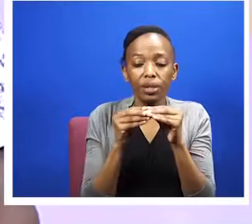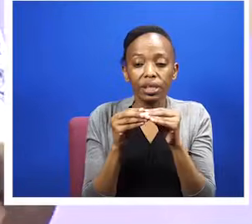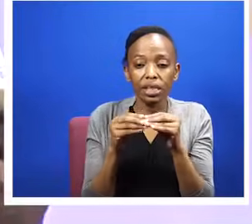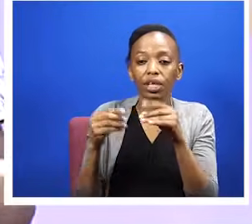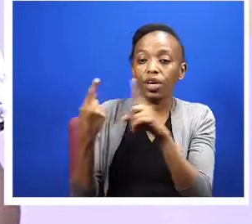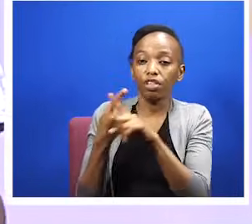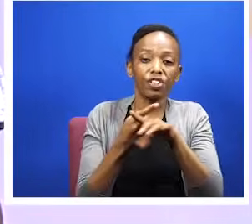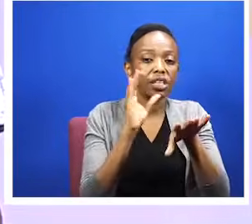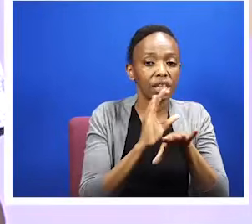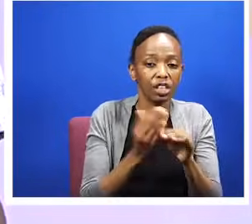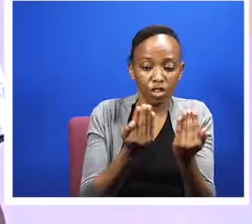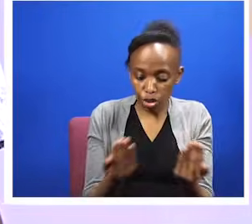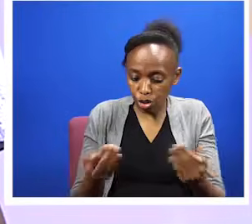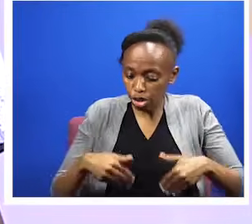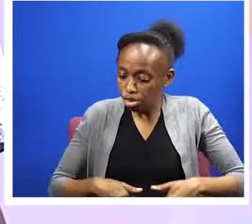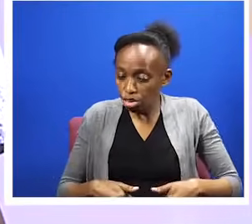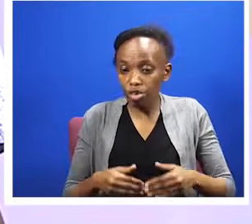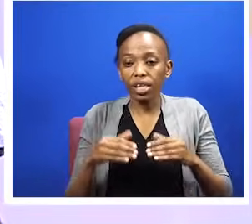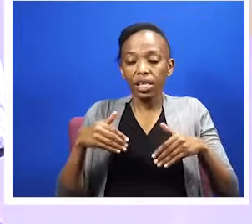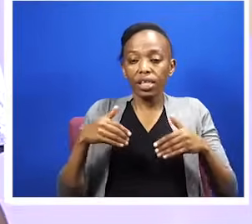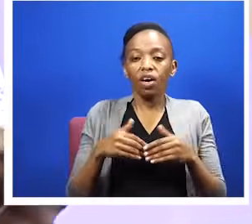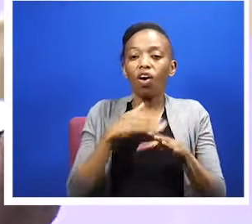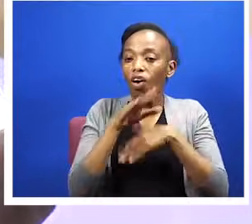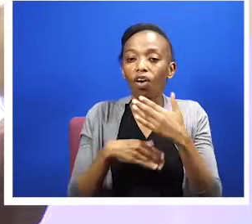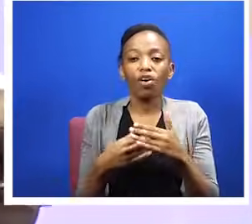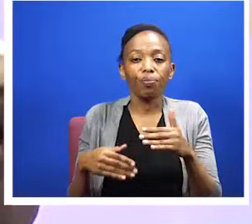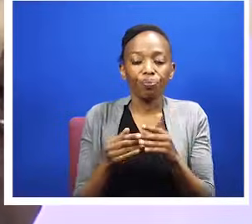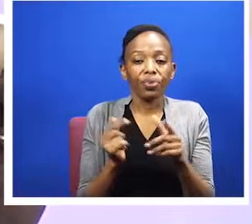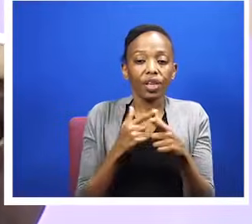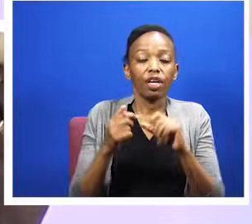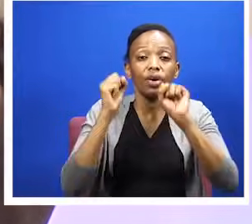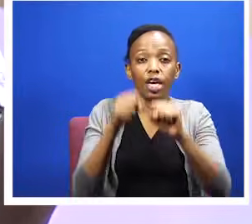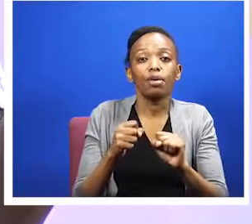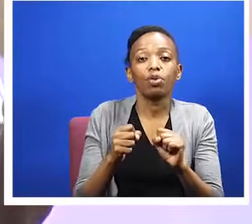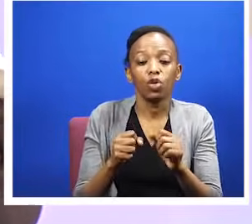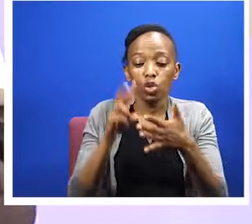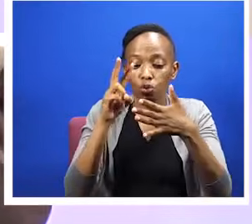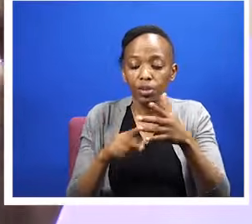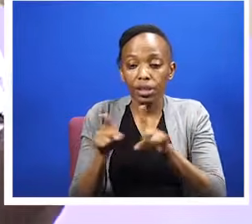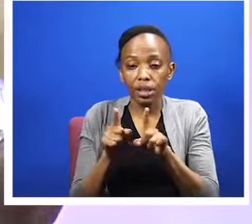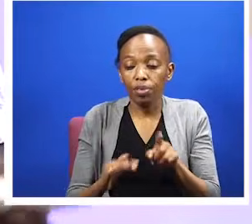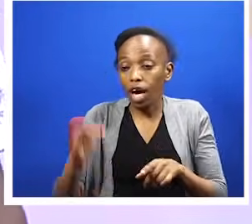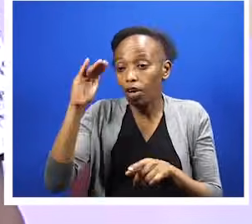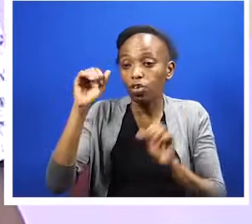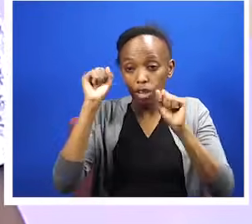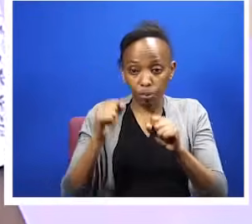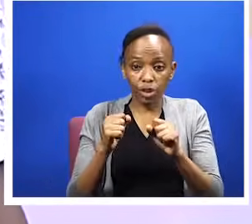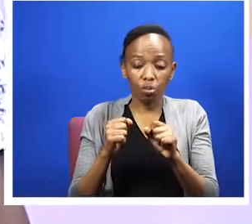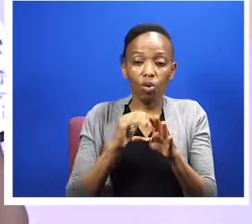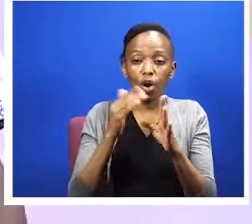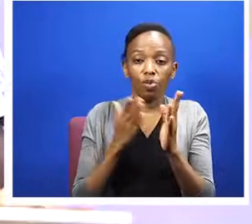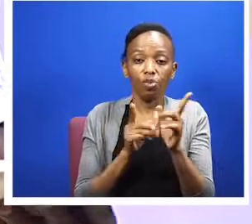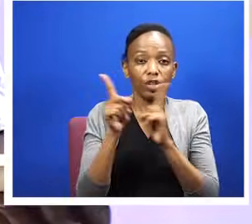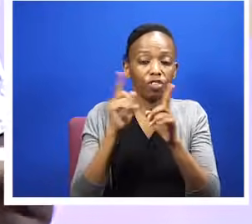assemblies, children, youths, teenagers, all of us, and we're able to go through, plus even the others, we're able to go through the entire safari